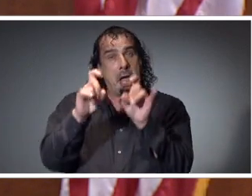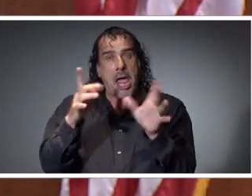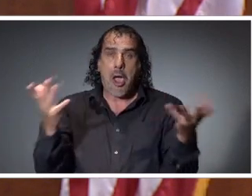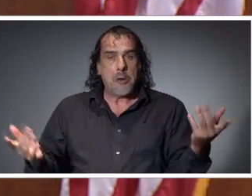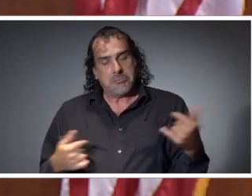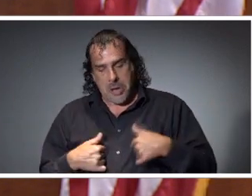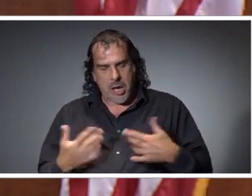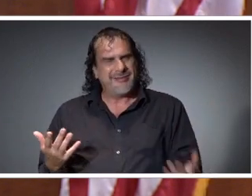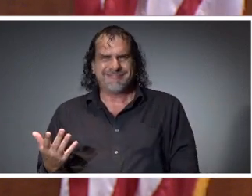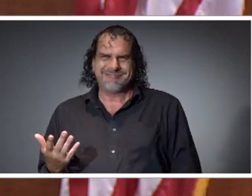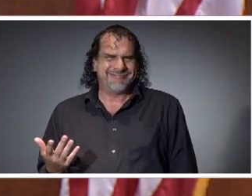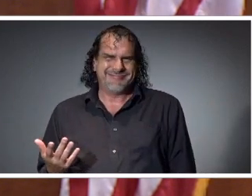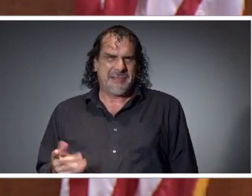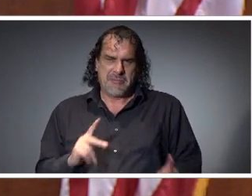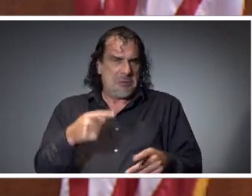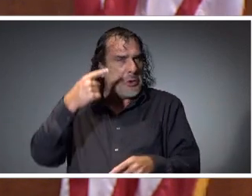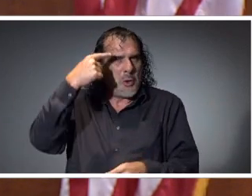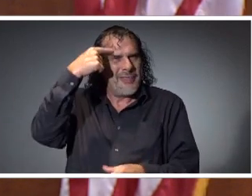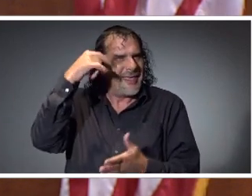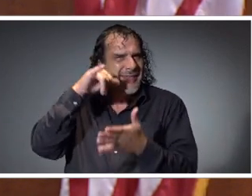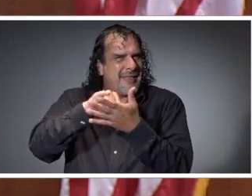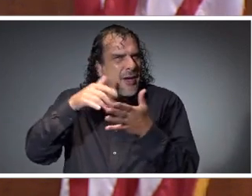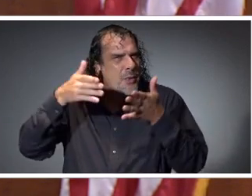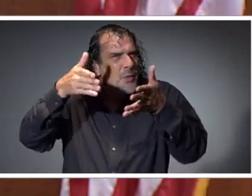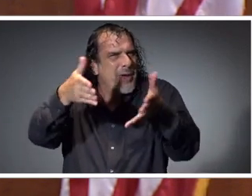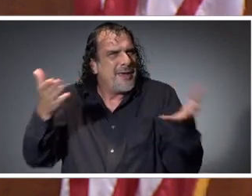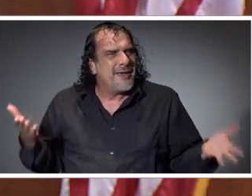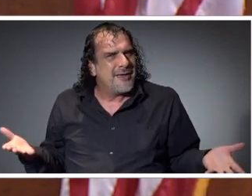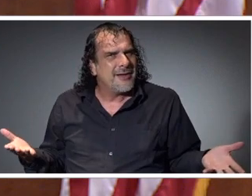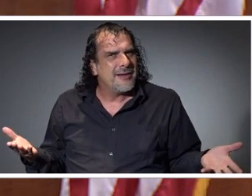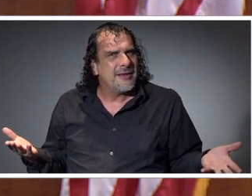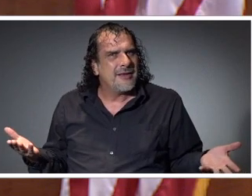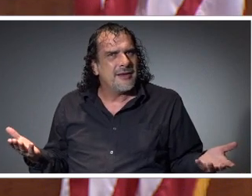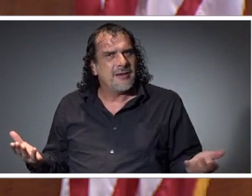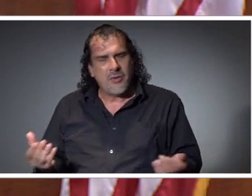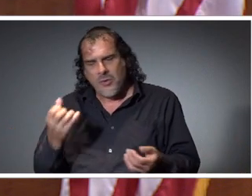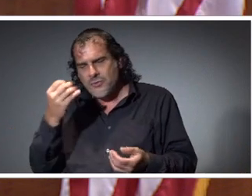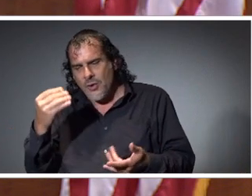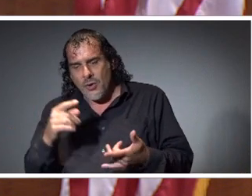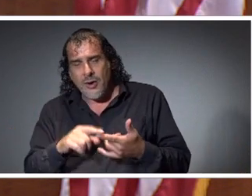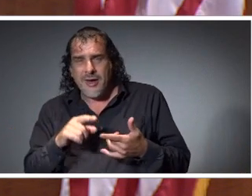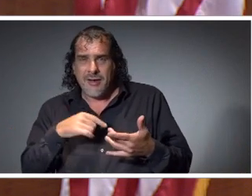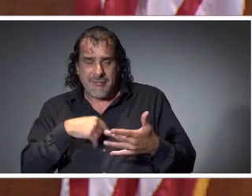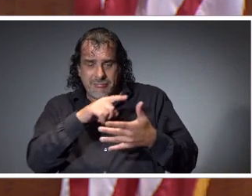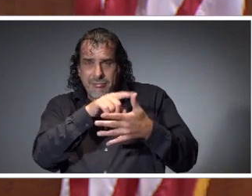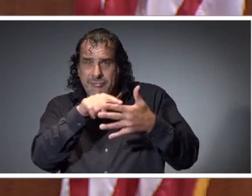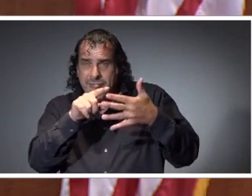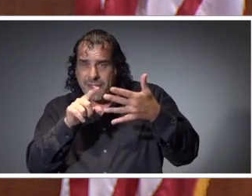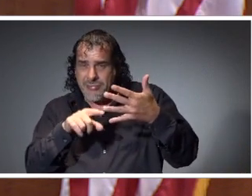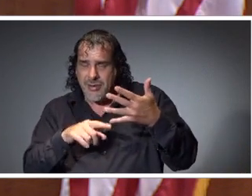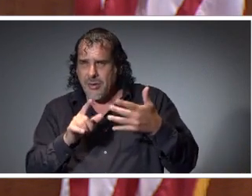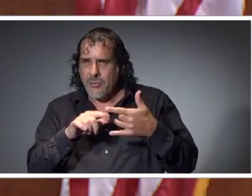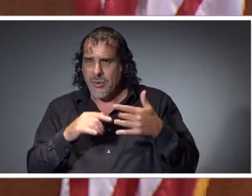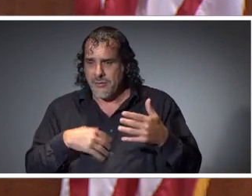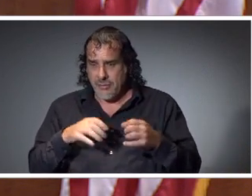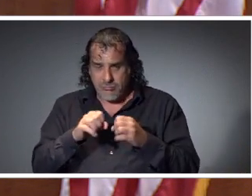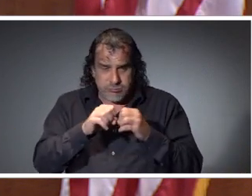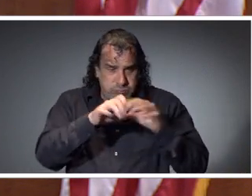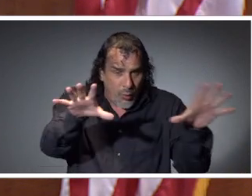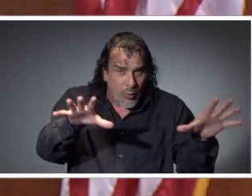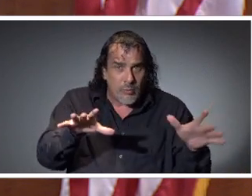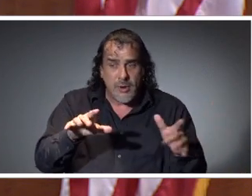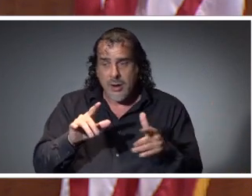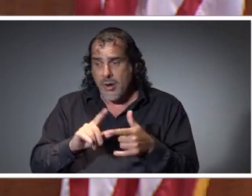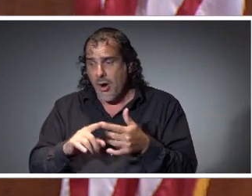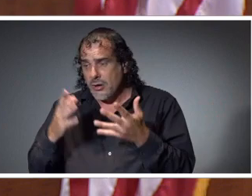not very realistic. And so certainly in those areas, we've got to make sure we have the testing capacity where if there is an outbreak in